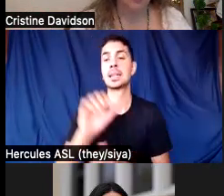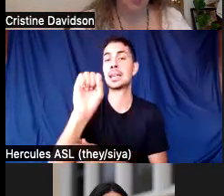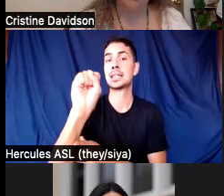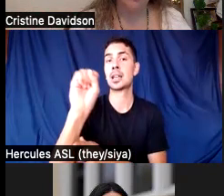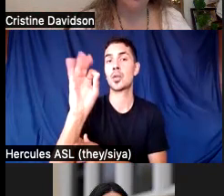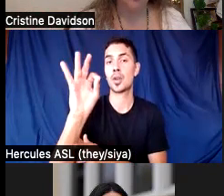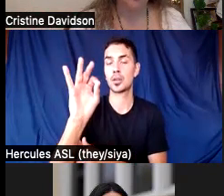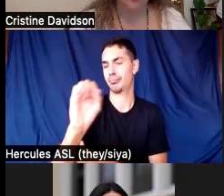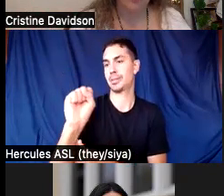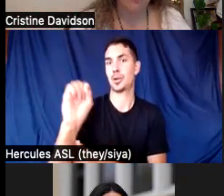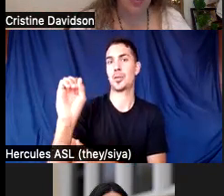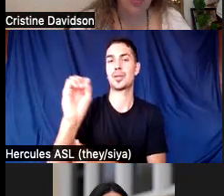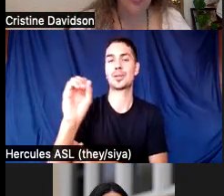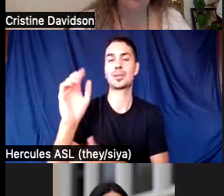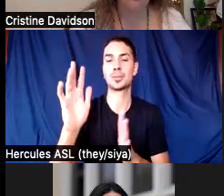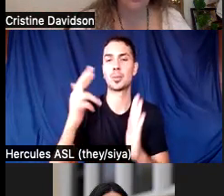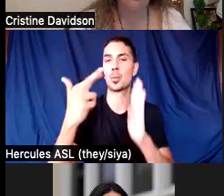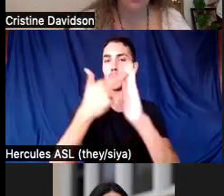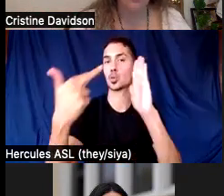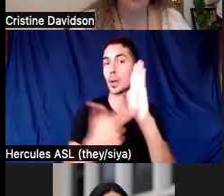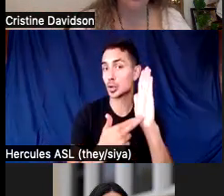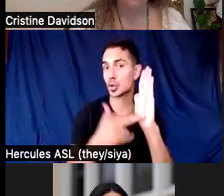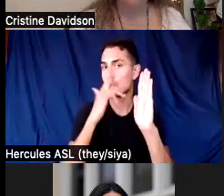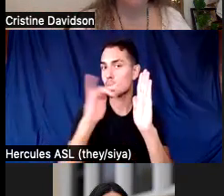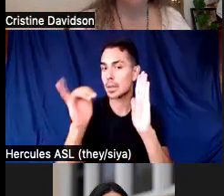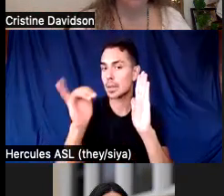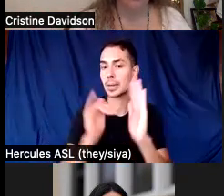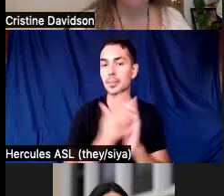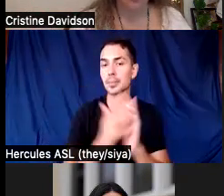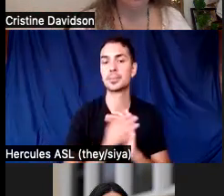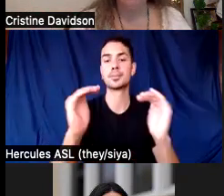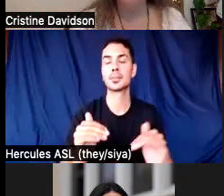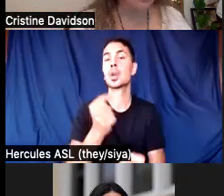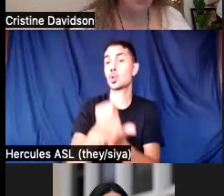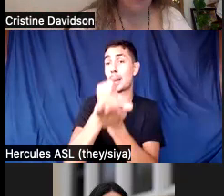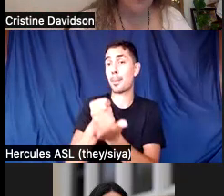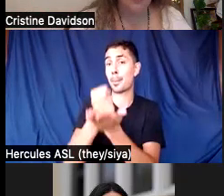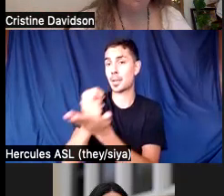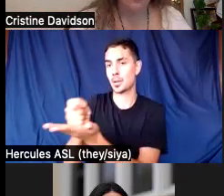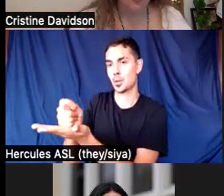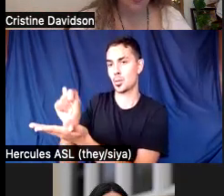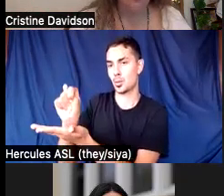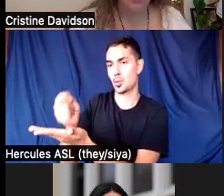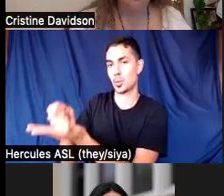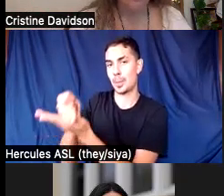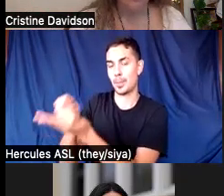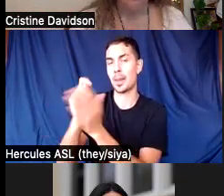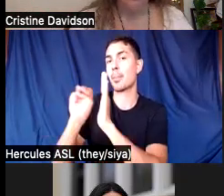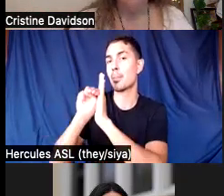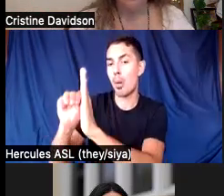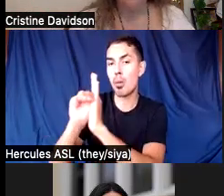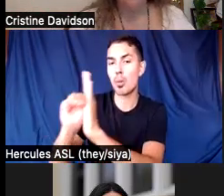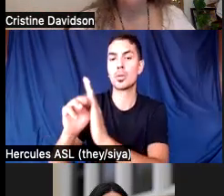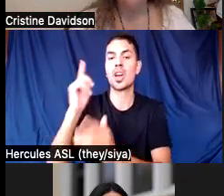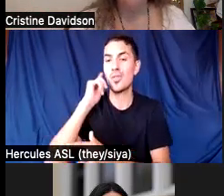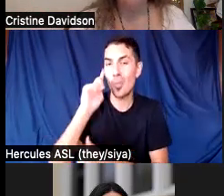Recognizing some common treatment models for sex offenders. What are the objectives of sex offender treatment?